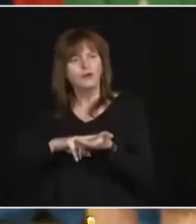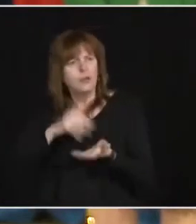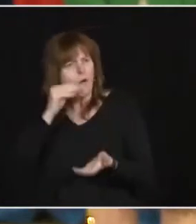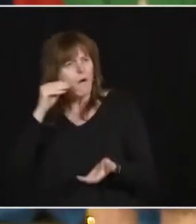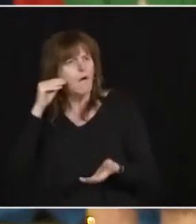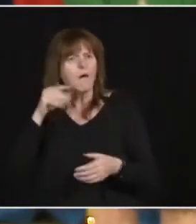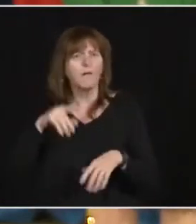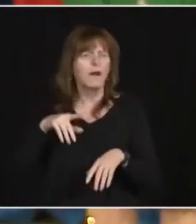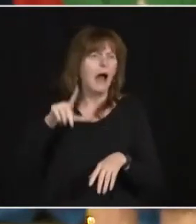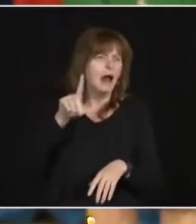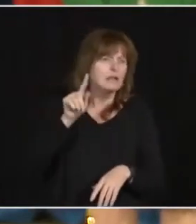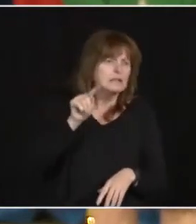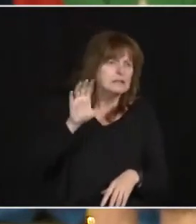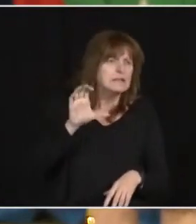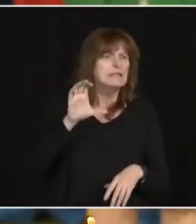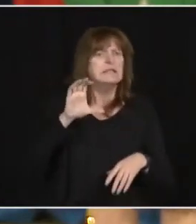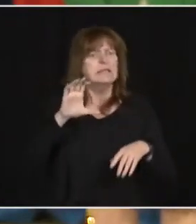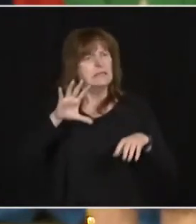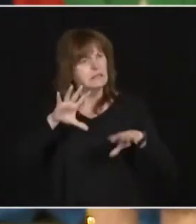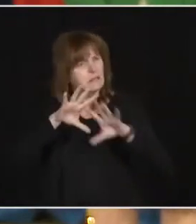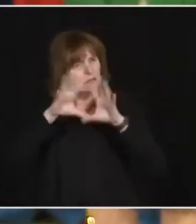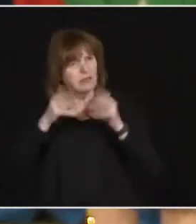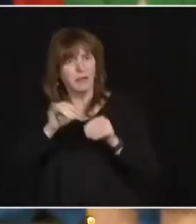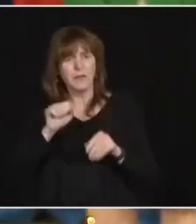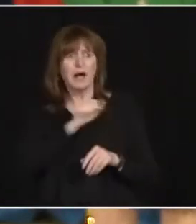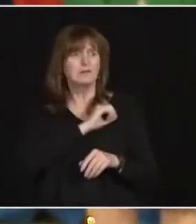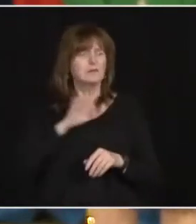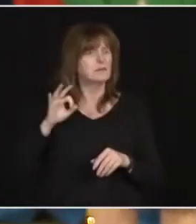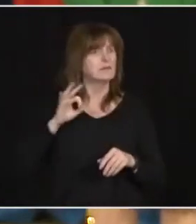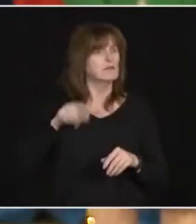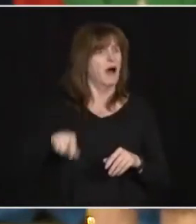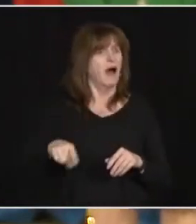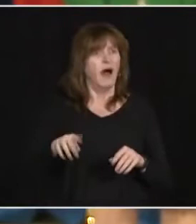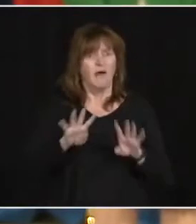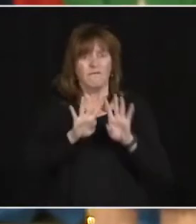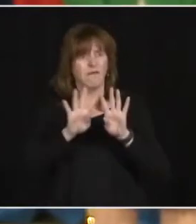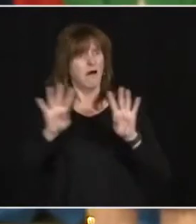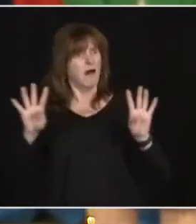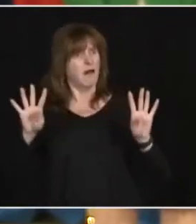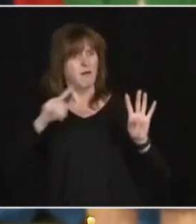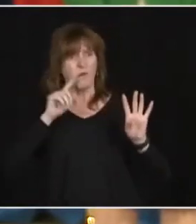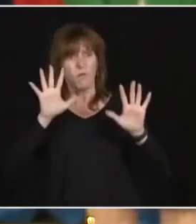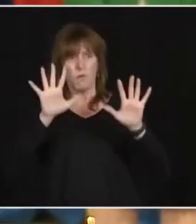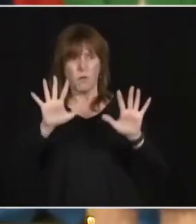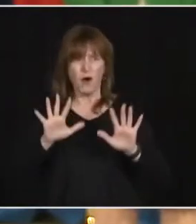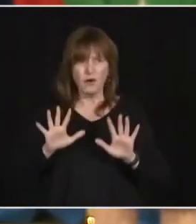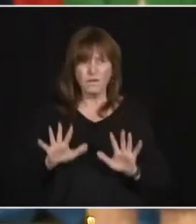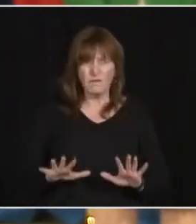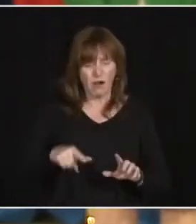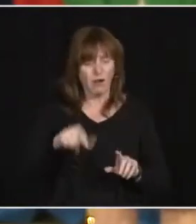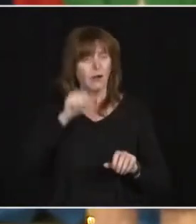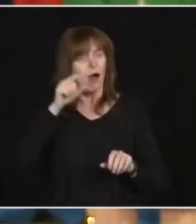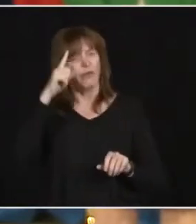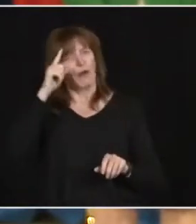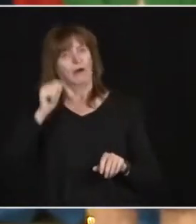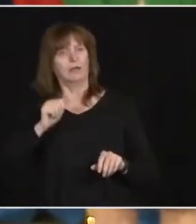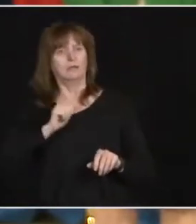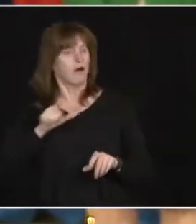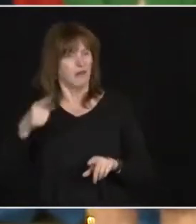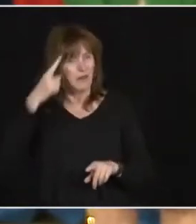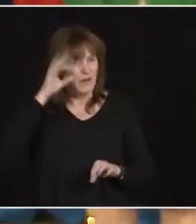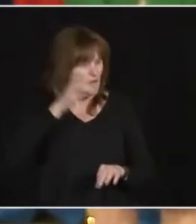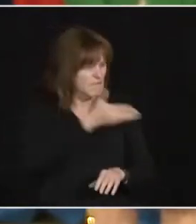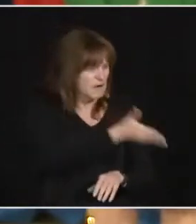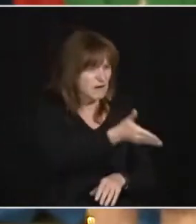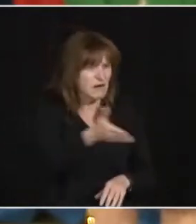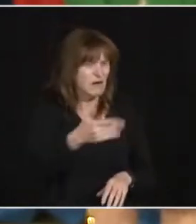truly incredible. They continue to put the needs of the community ahead of themselves, but they need our